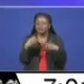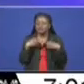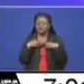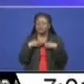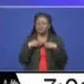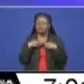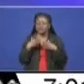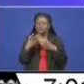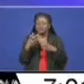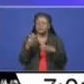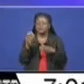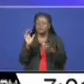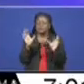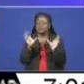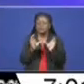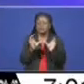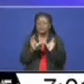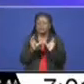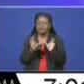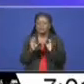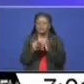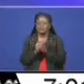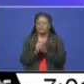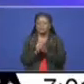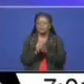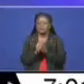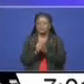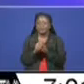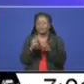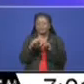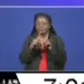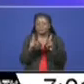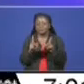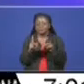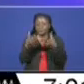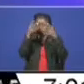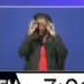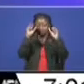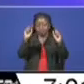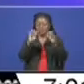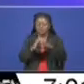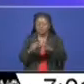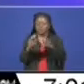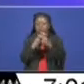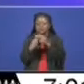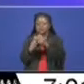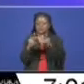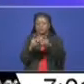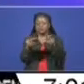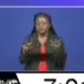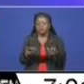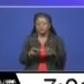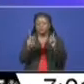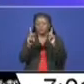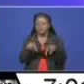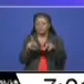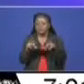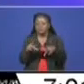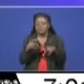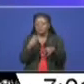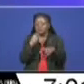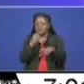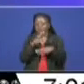not conducted by the Department of Labor. However, President of the Union of Public Officers, Guion Roach, says